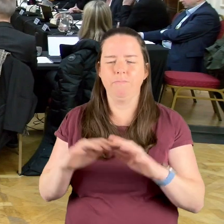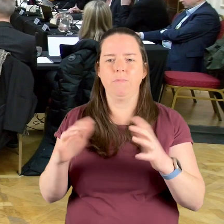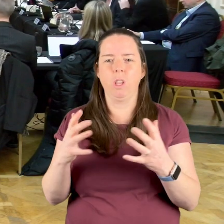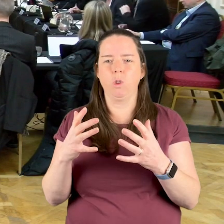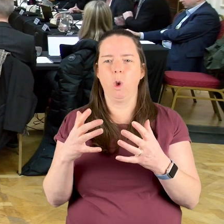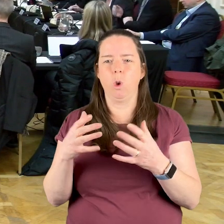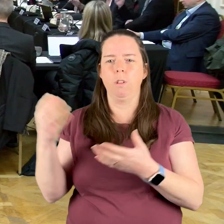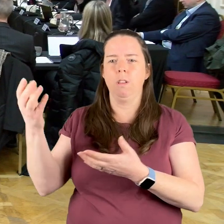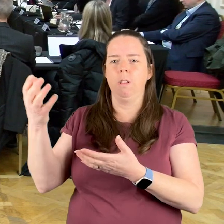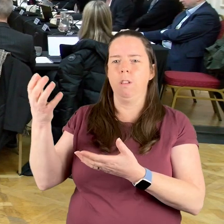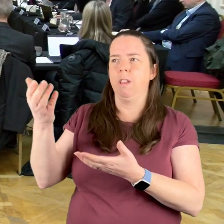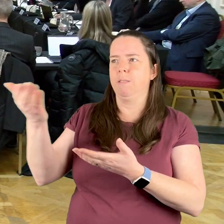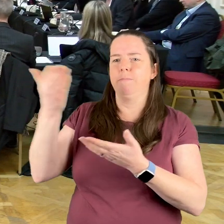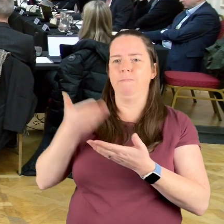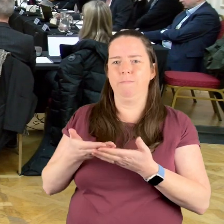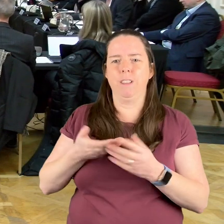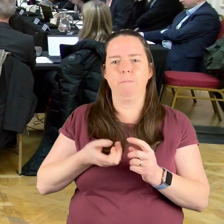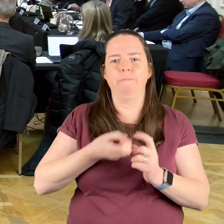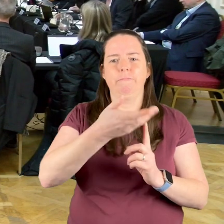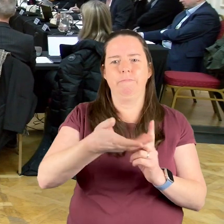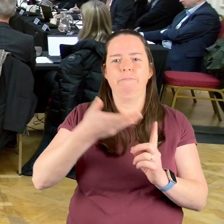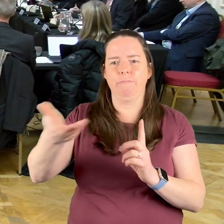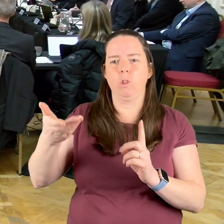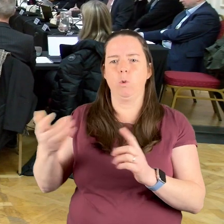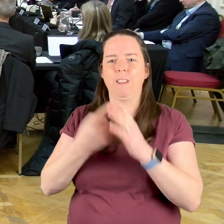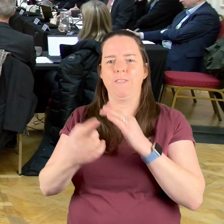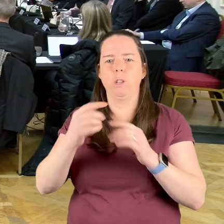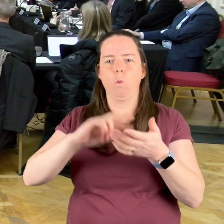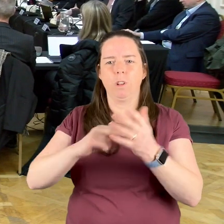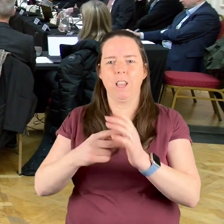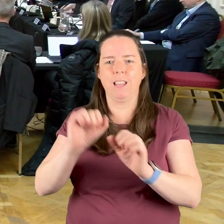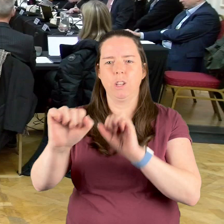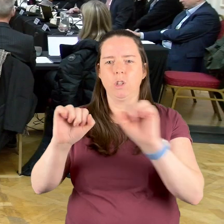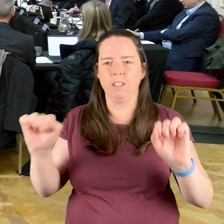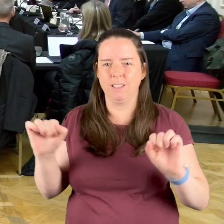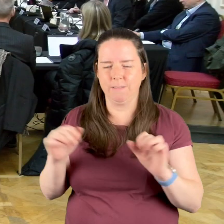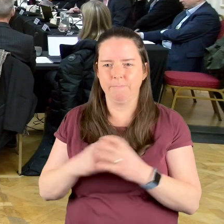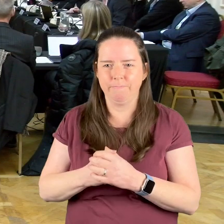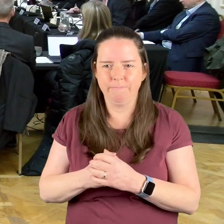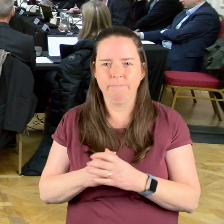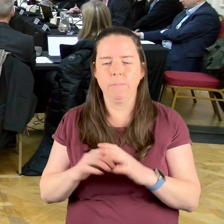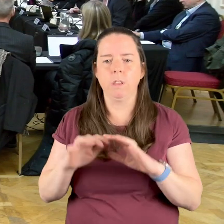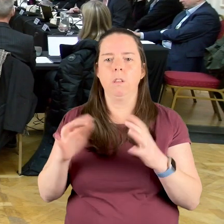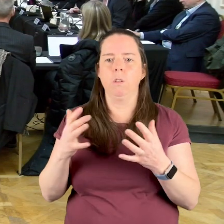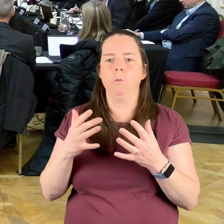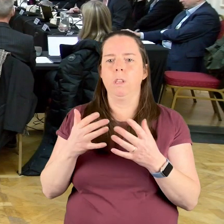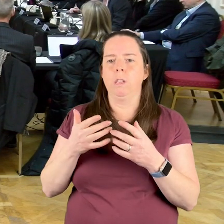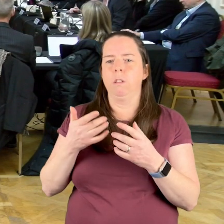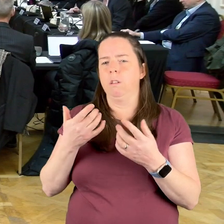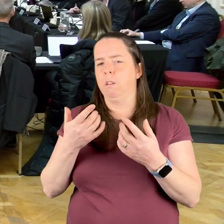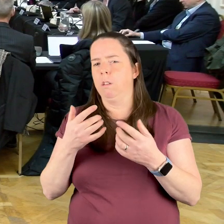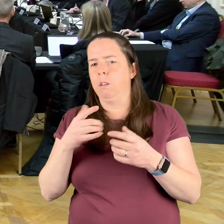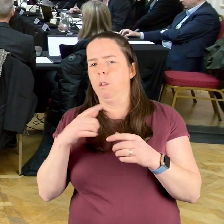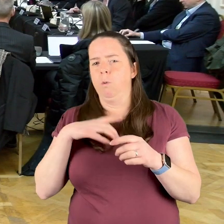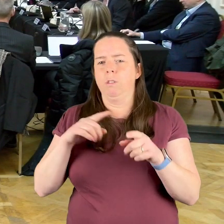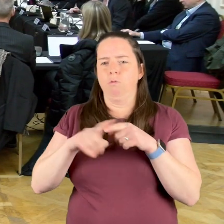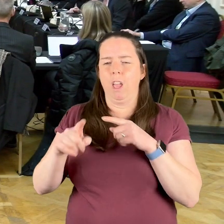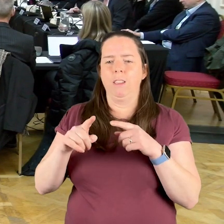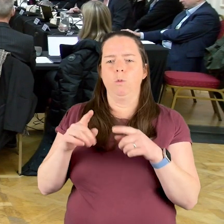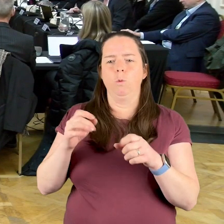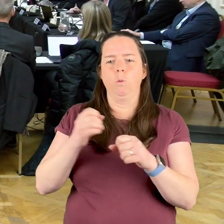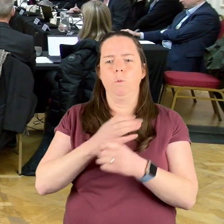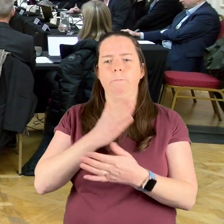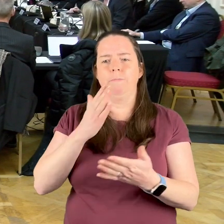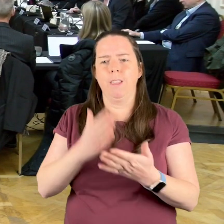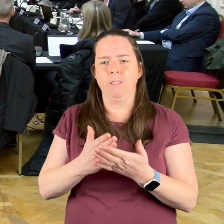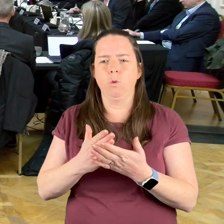potentially there is a distance between the two and that they don't match, and this creates a mismatch. And we're on a journey to basically